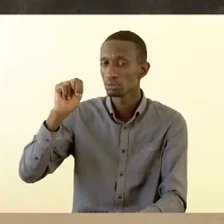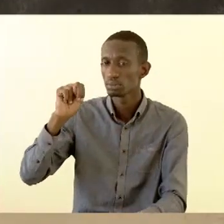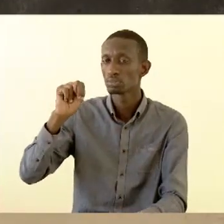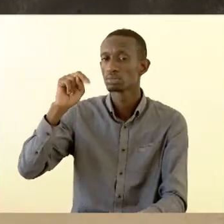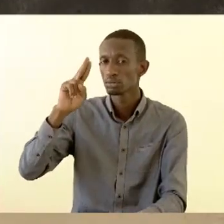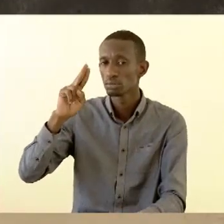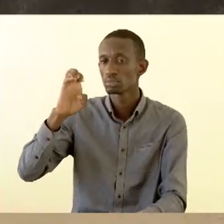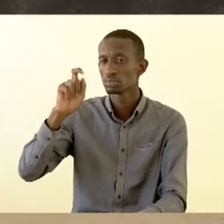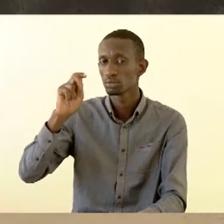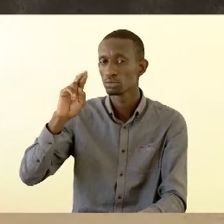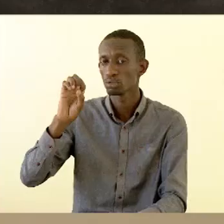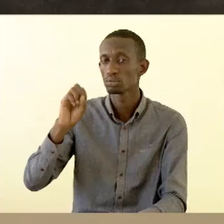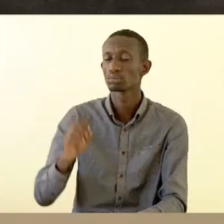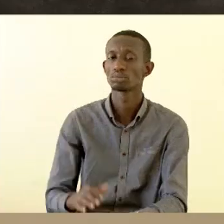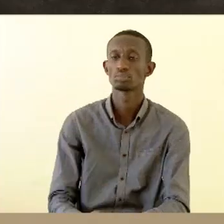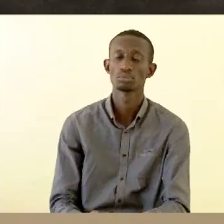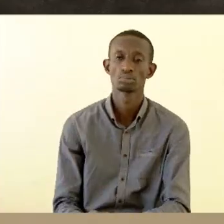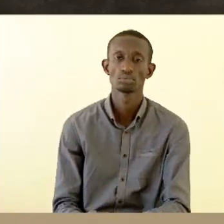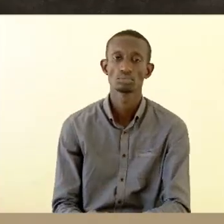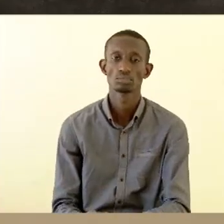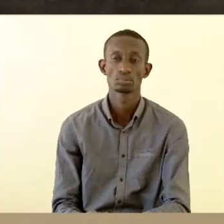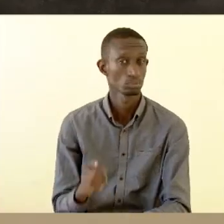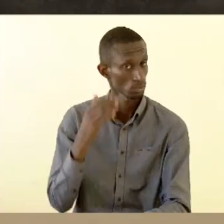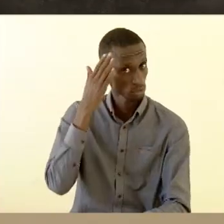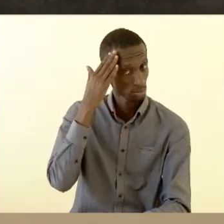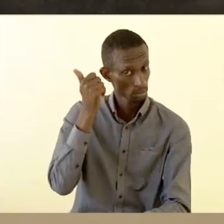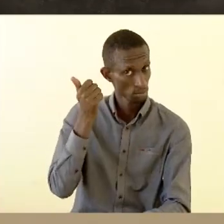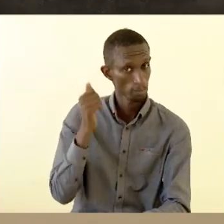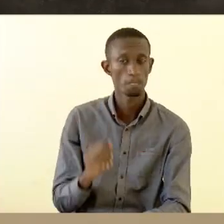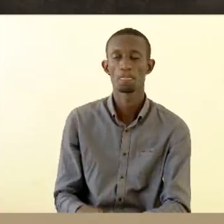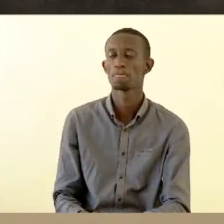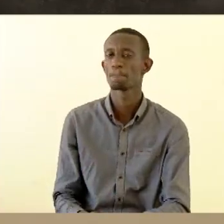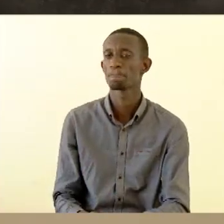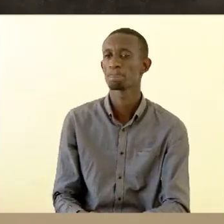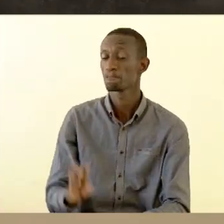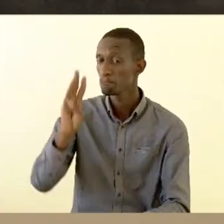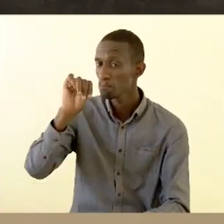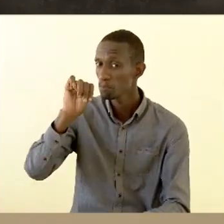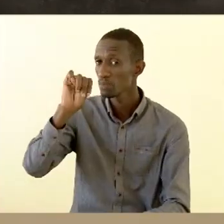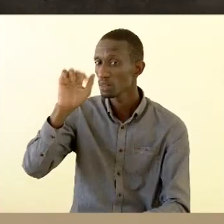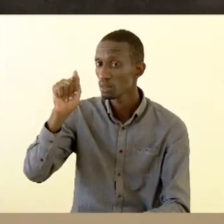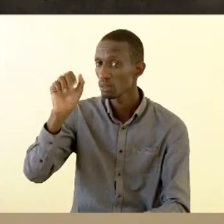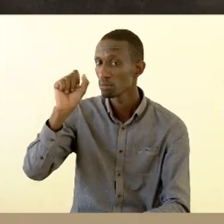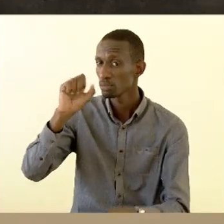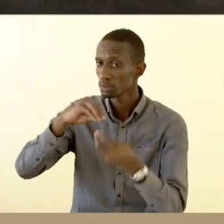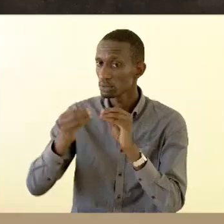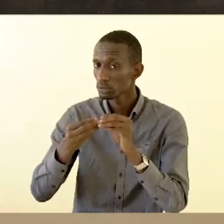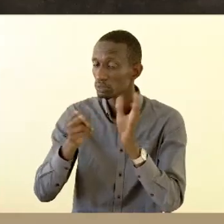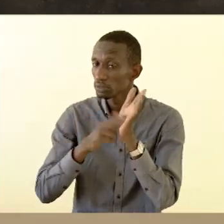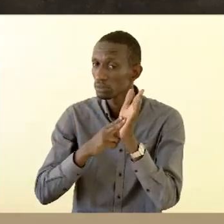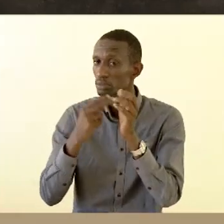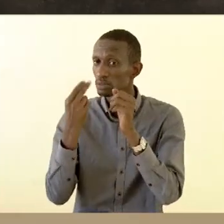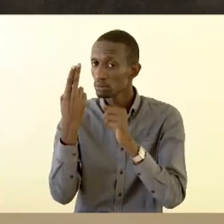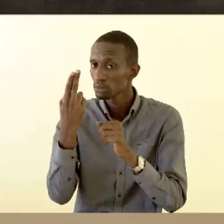the neutrons, please. We know that the mass number, which is 27, it is equal to the